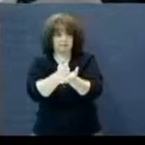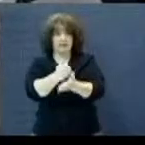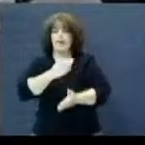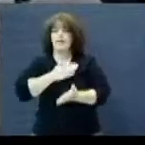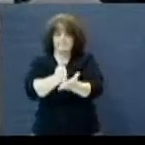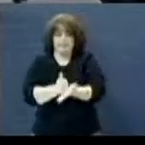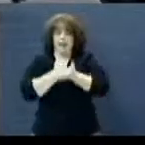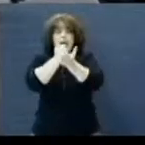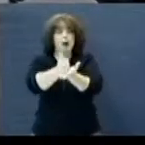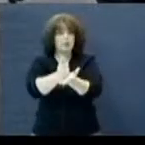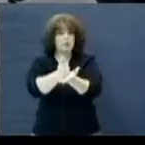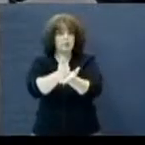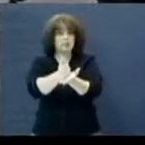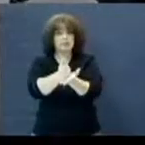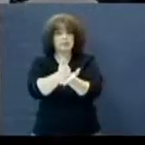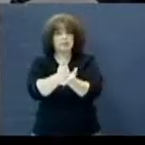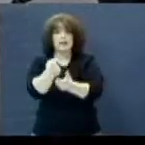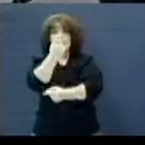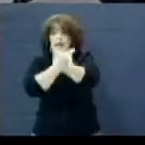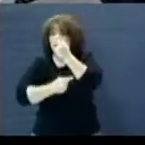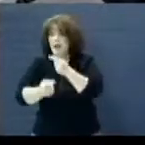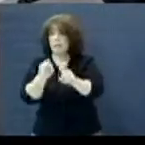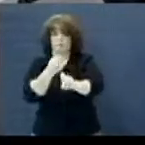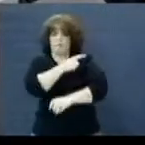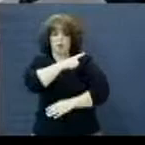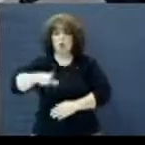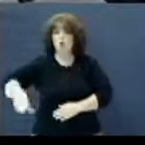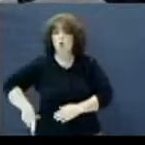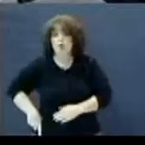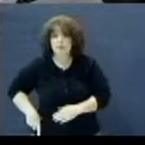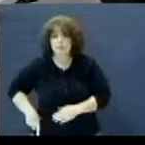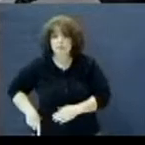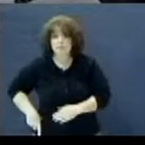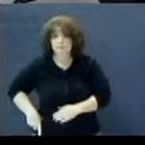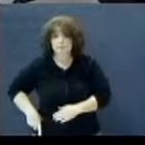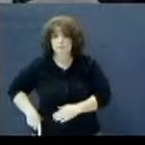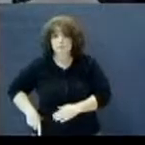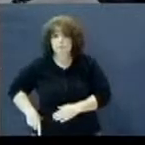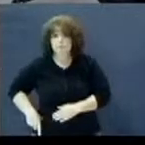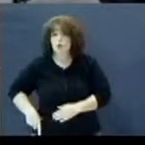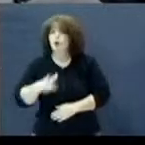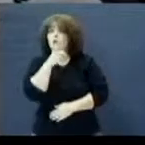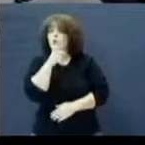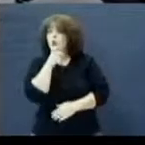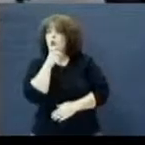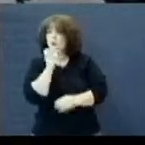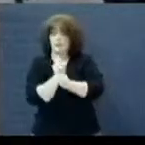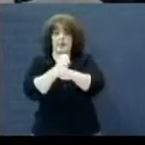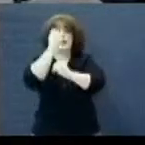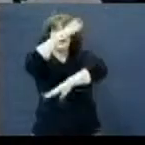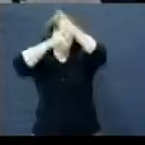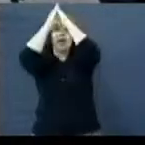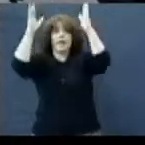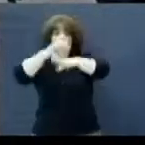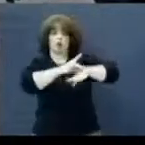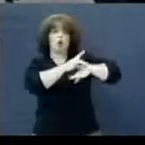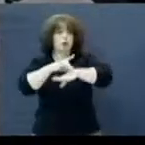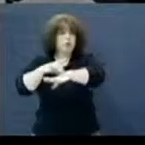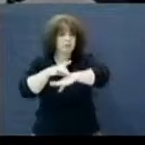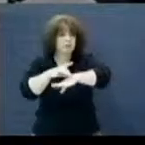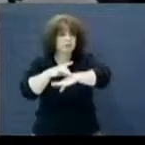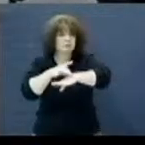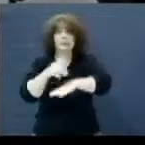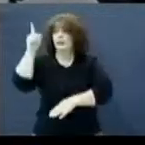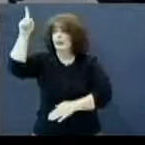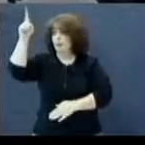My help cometh from the Lord, which made heaven and earth. He